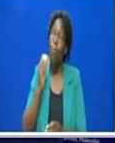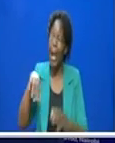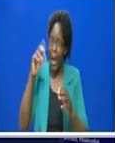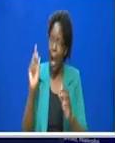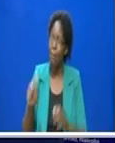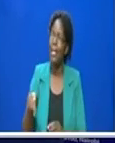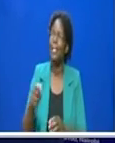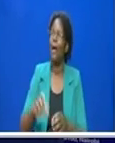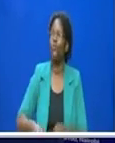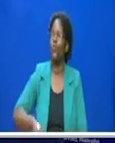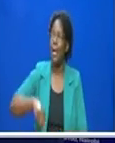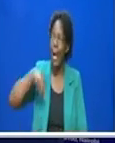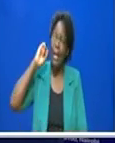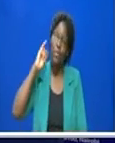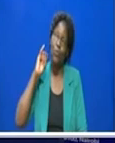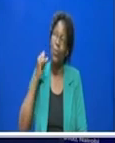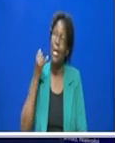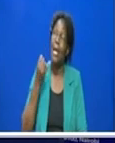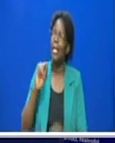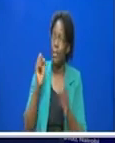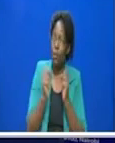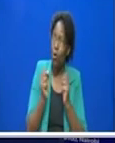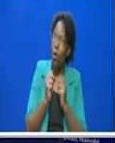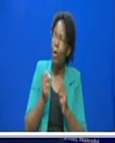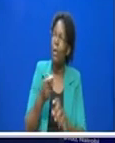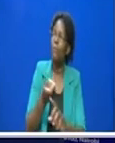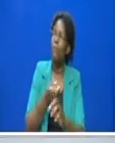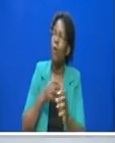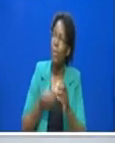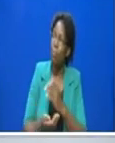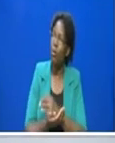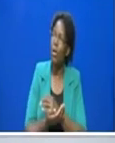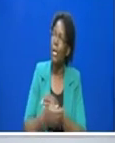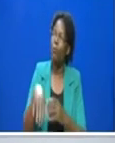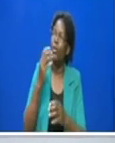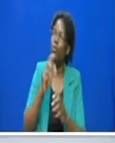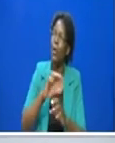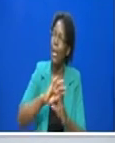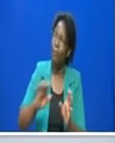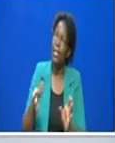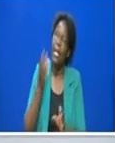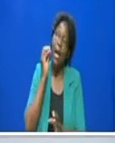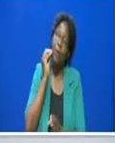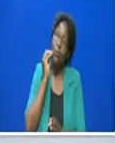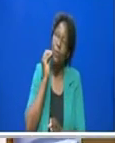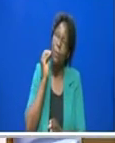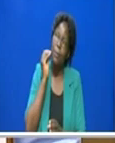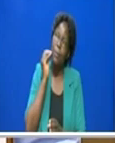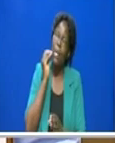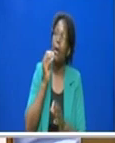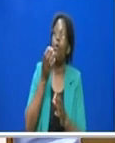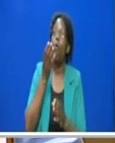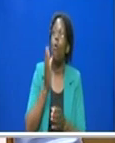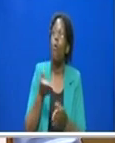cold juice. It has been cold since morning when you left the house. Of course. How now, Malim? Hey. Kwani you carried your